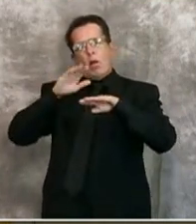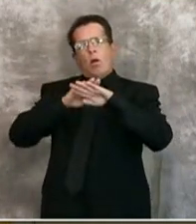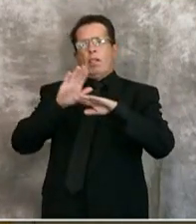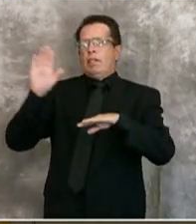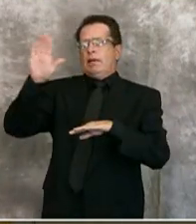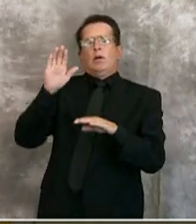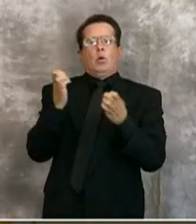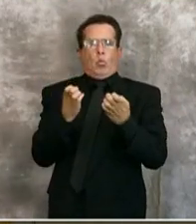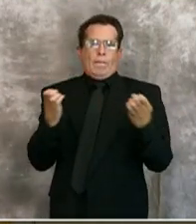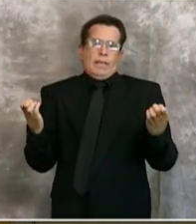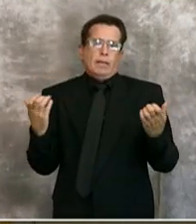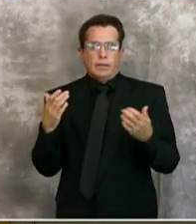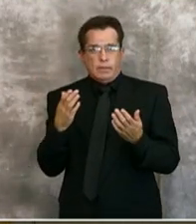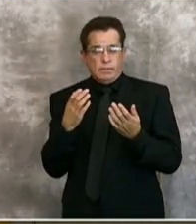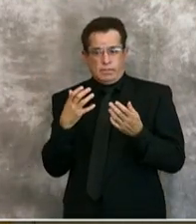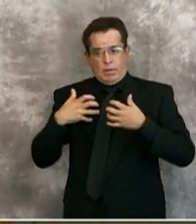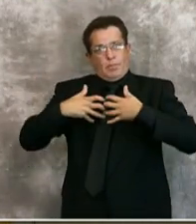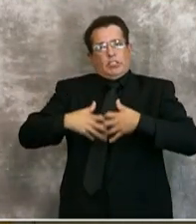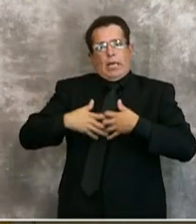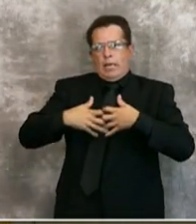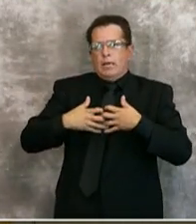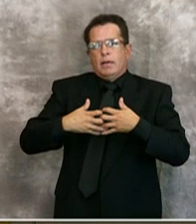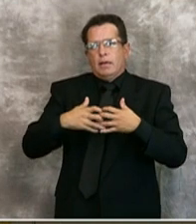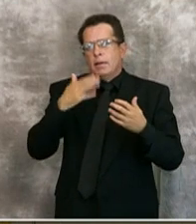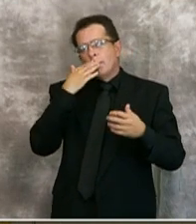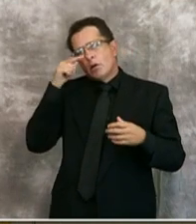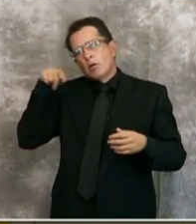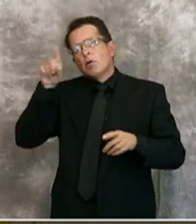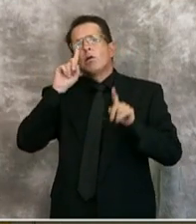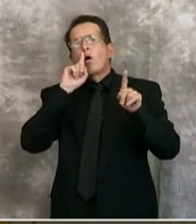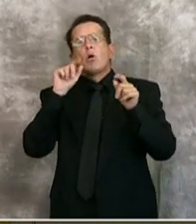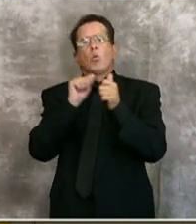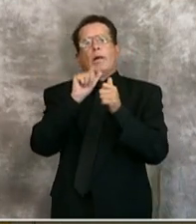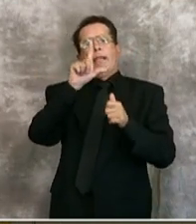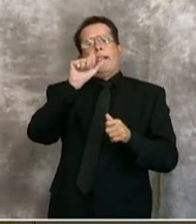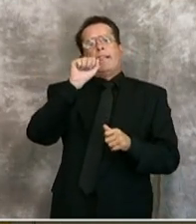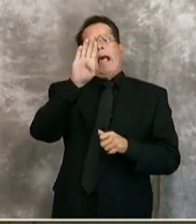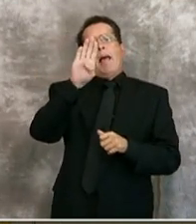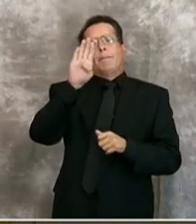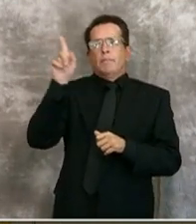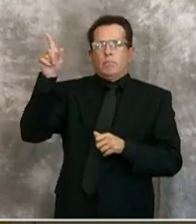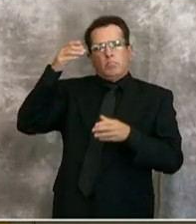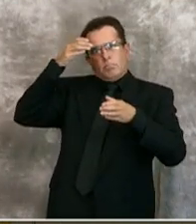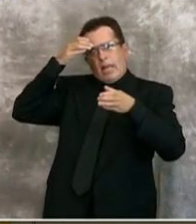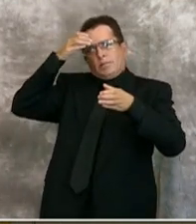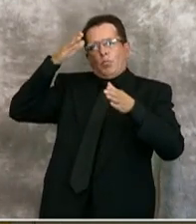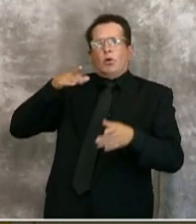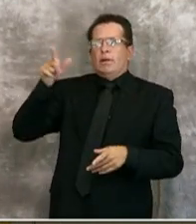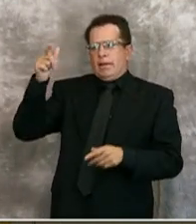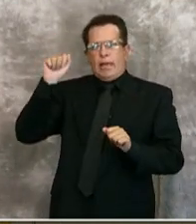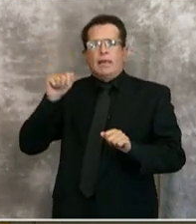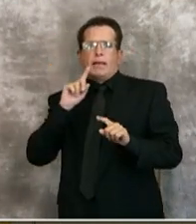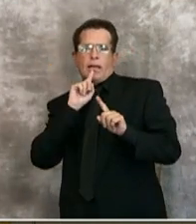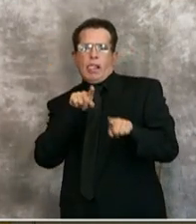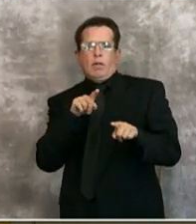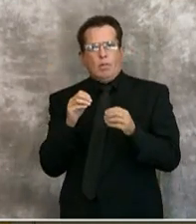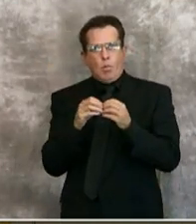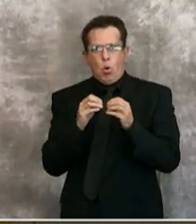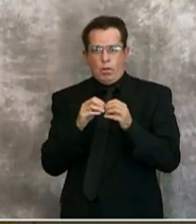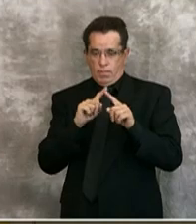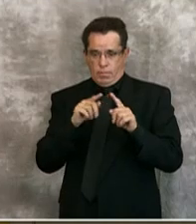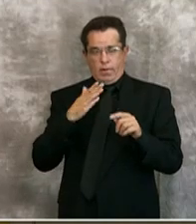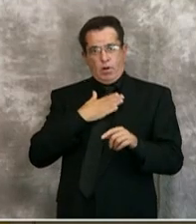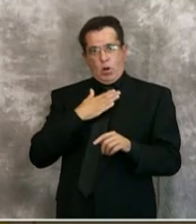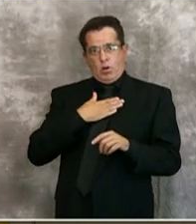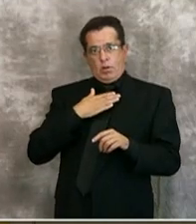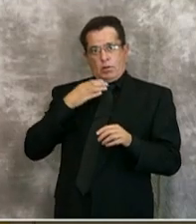machine, and I'll maybe defer to a laboratorian to give you those specifics. But frankly, from the